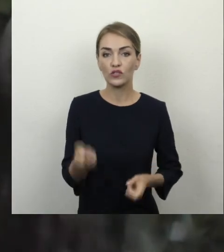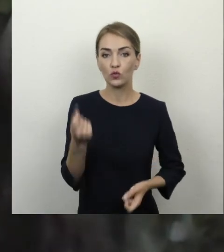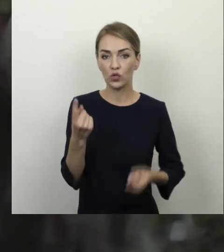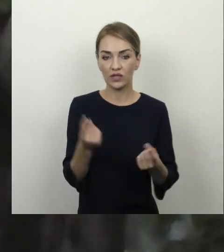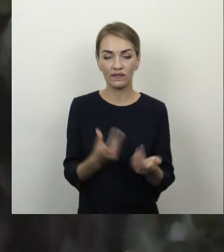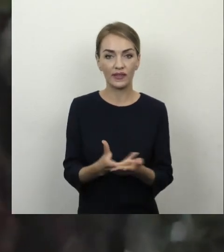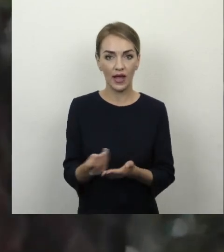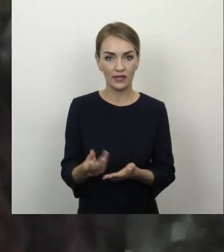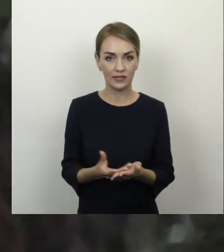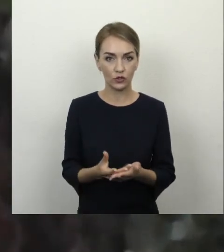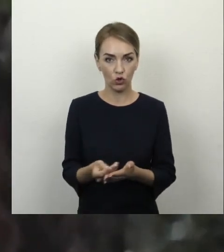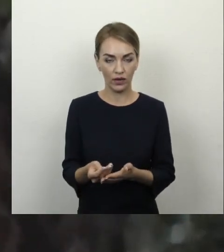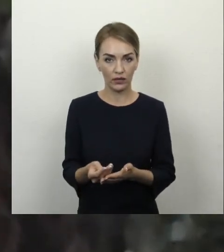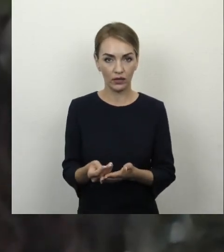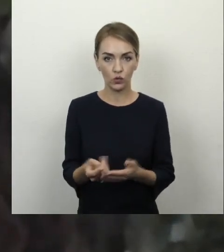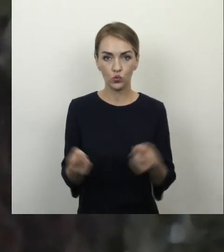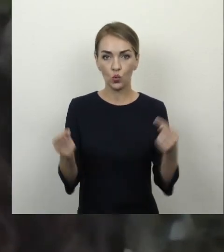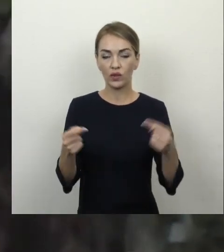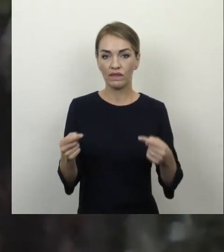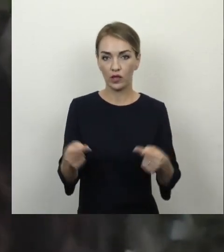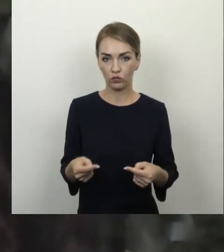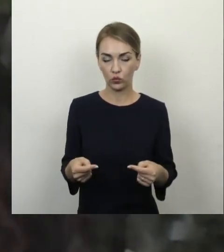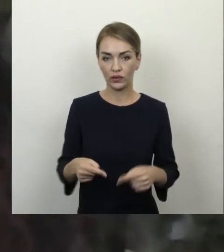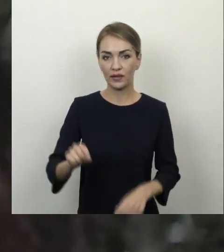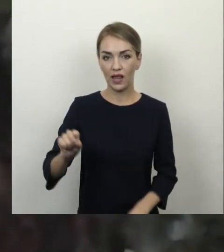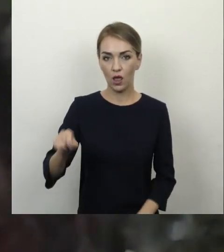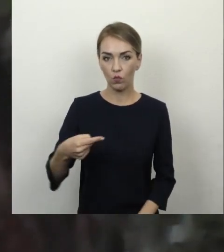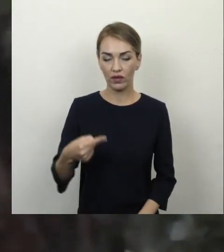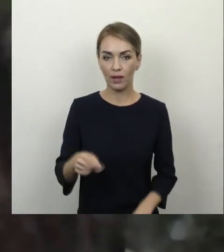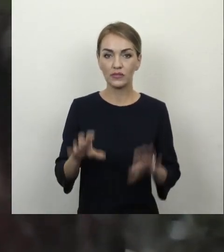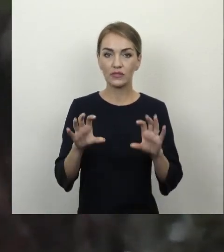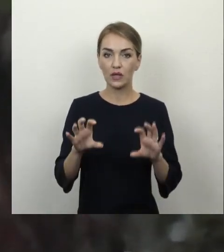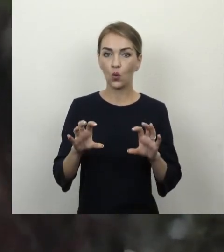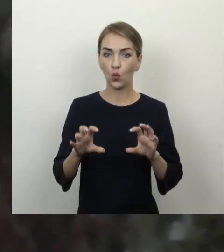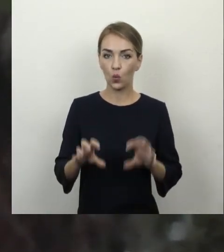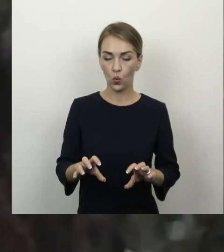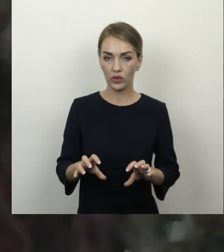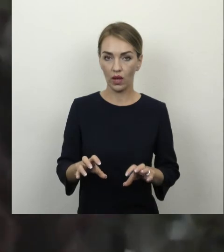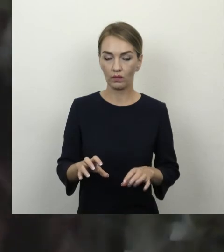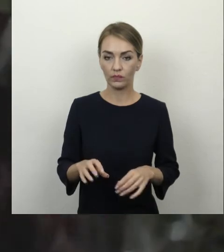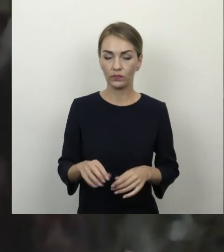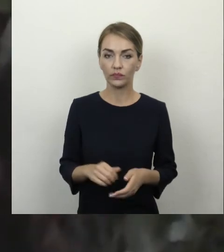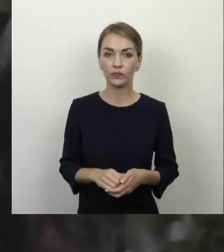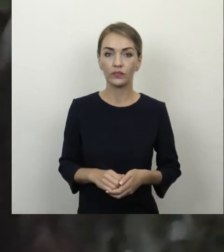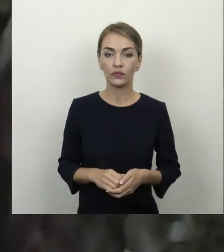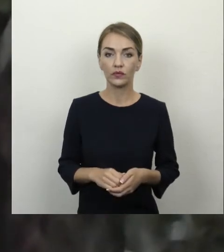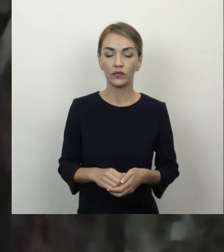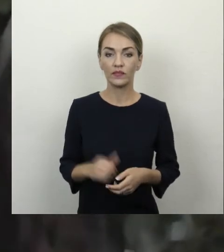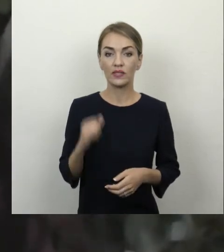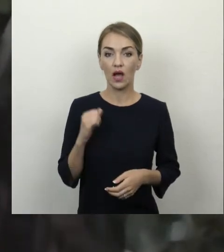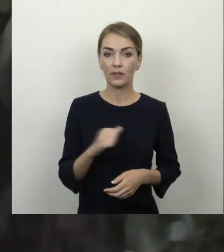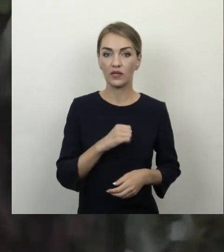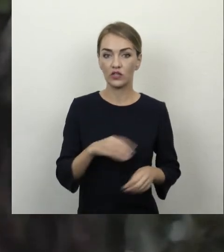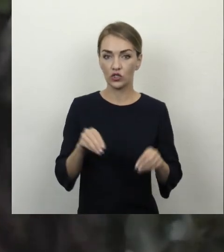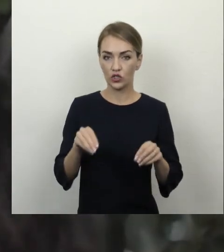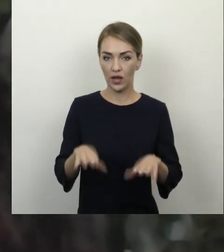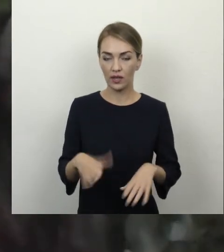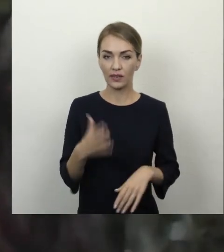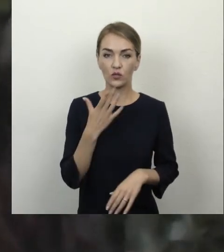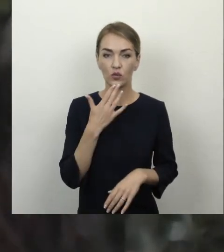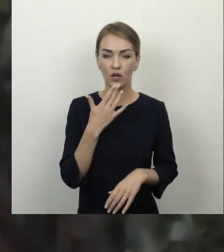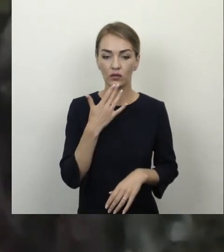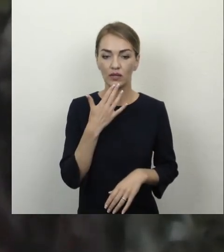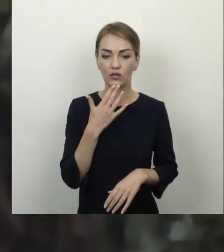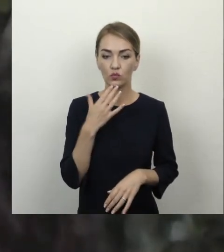to verify sources of funding, or rather their compliance with law